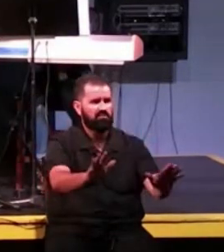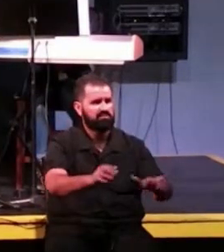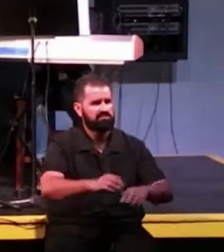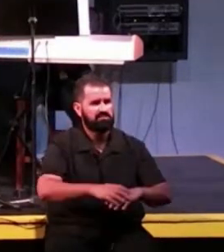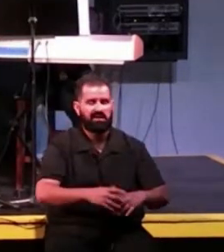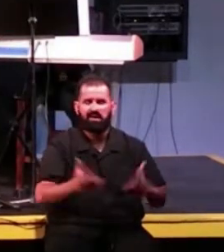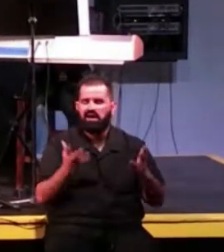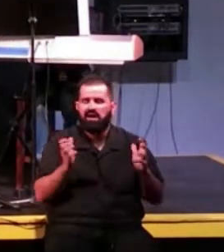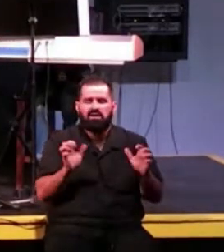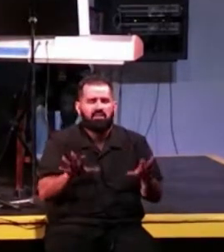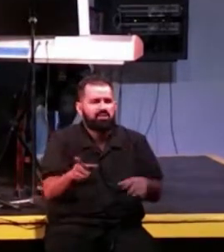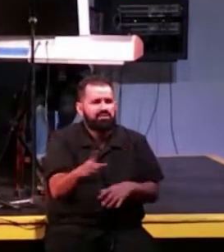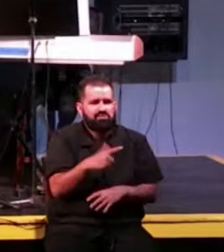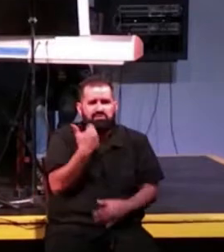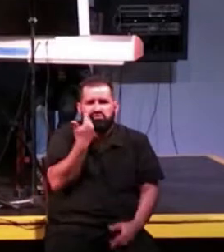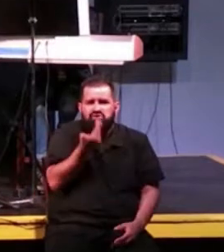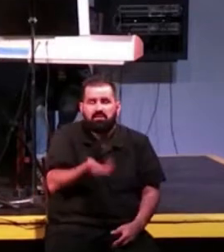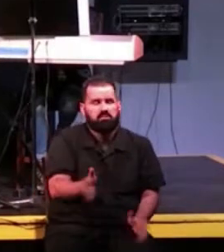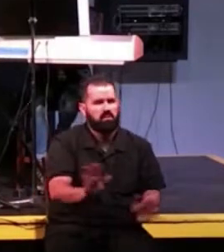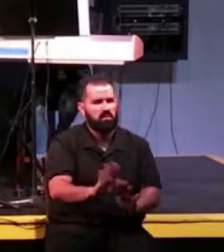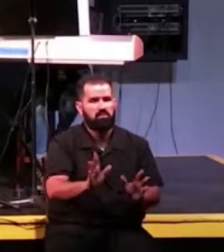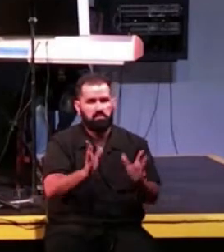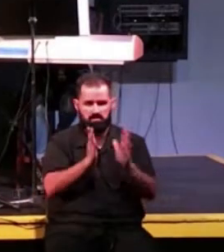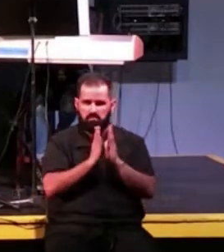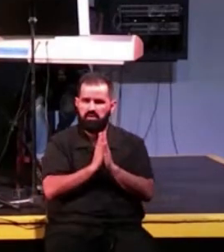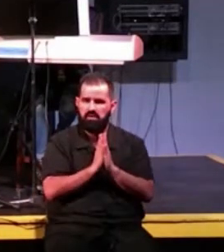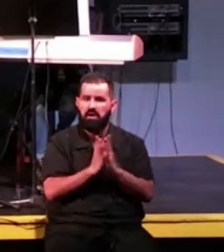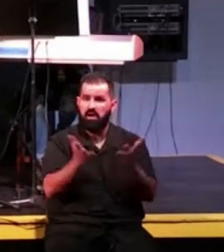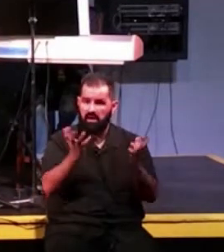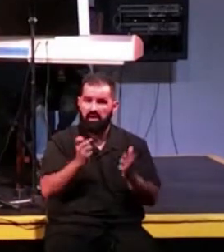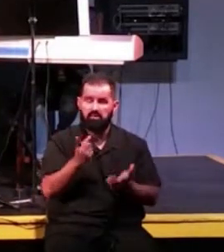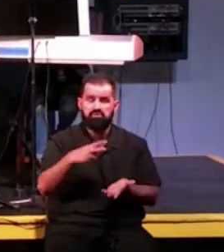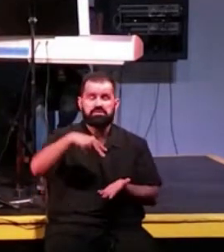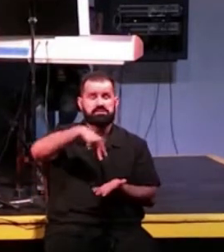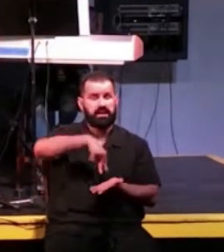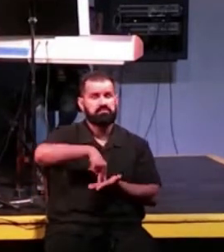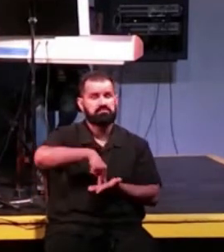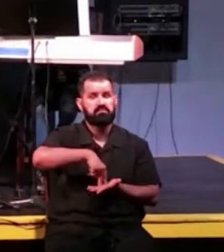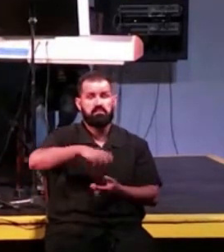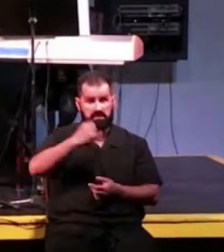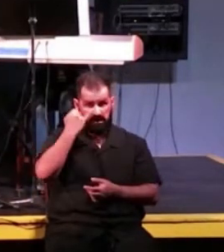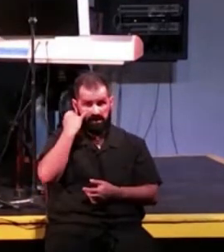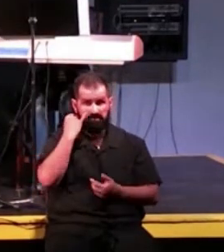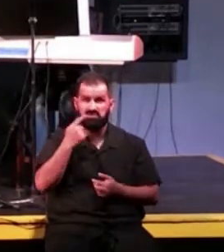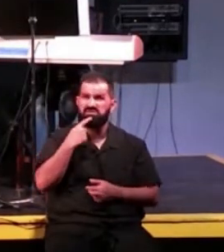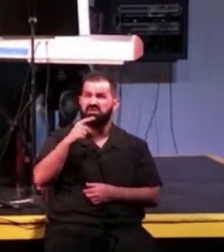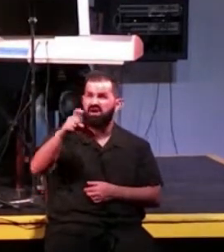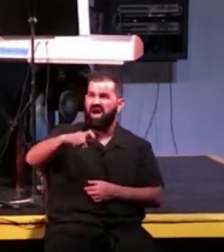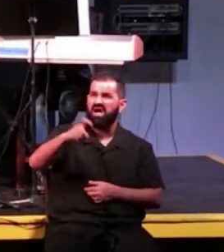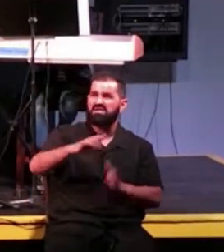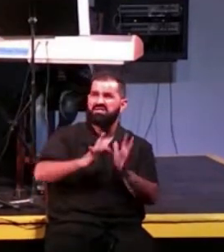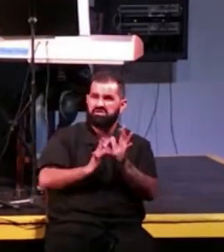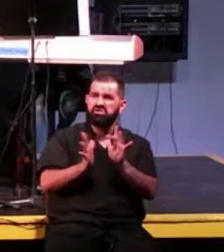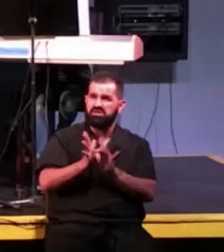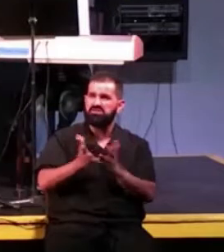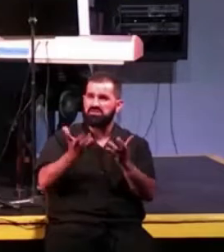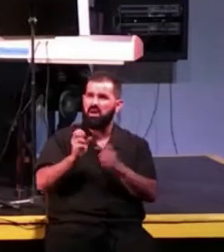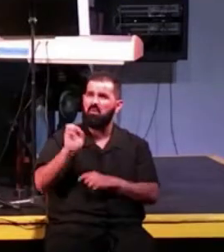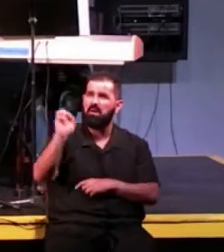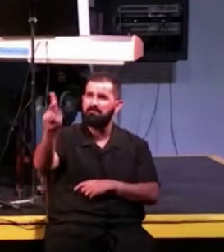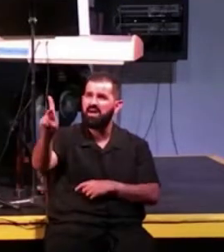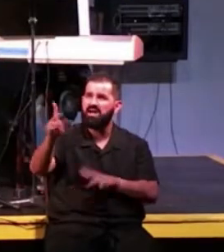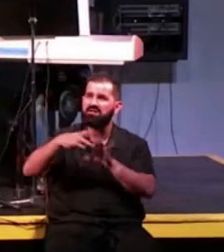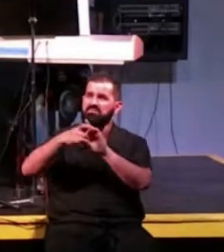I don't want you to be embarrassed. Every head bows, every eye closed. But I want you to stand to your feet right now. You stand up. You're saying, Pastor, I'm coming back to God.